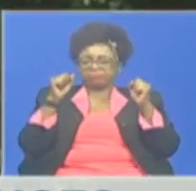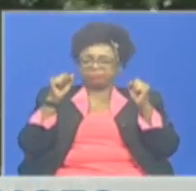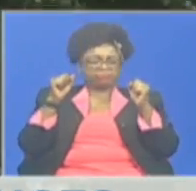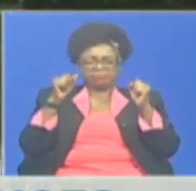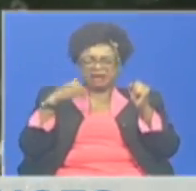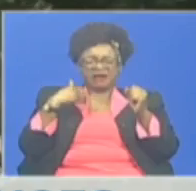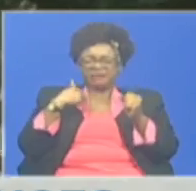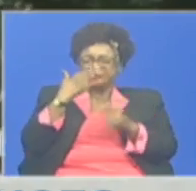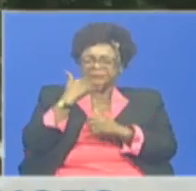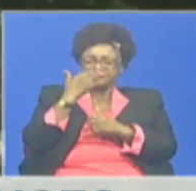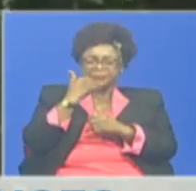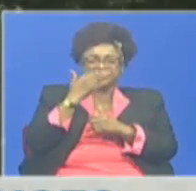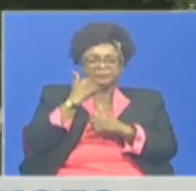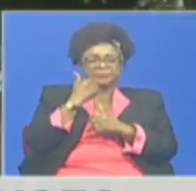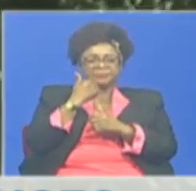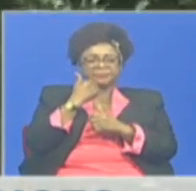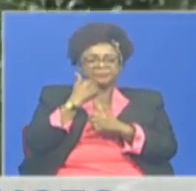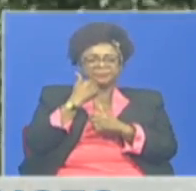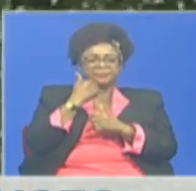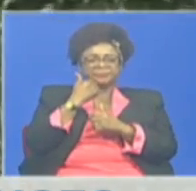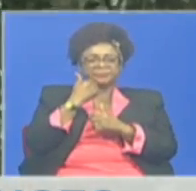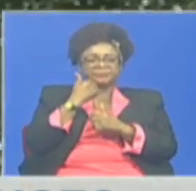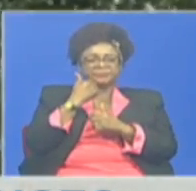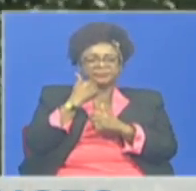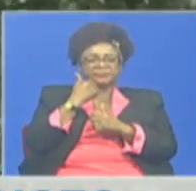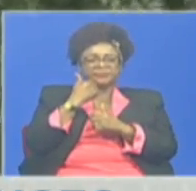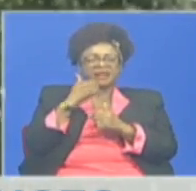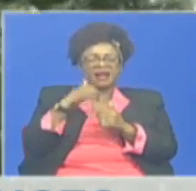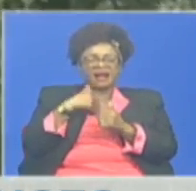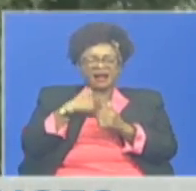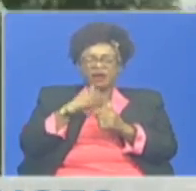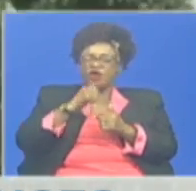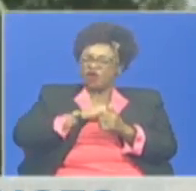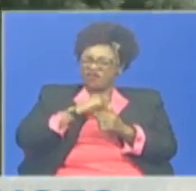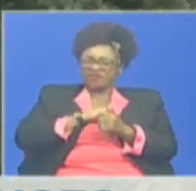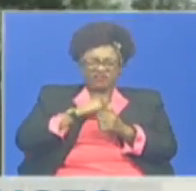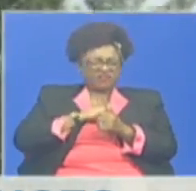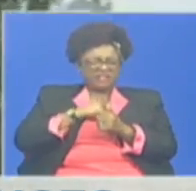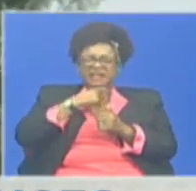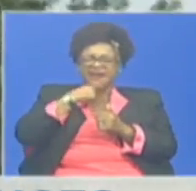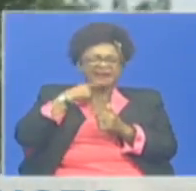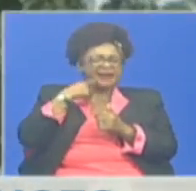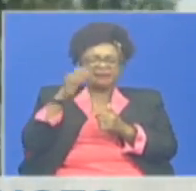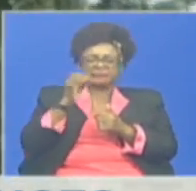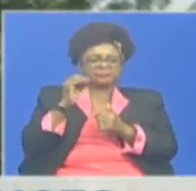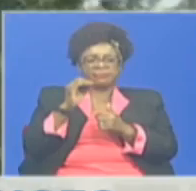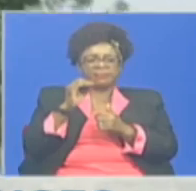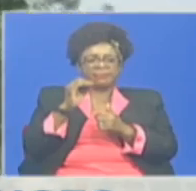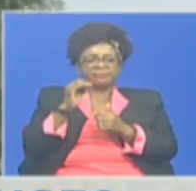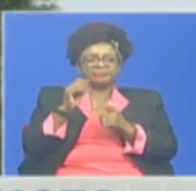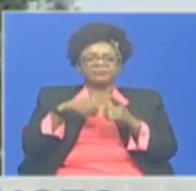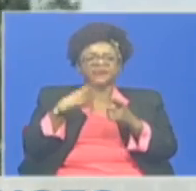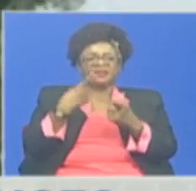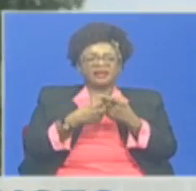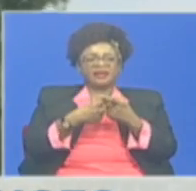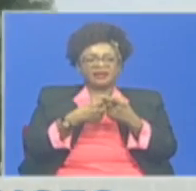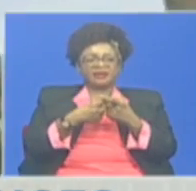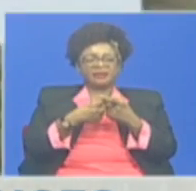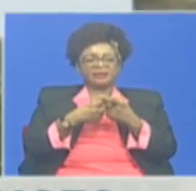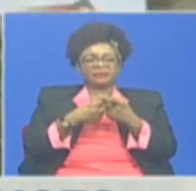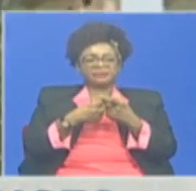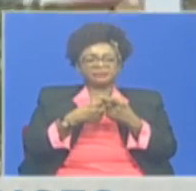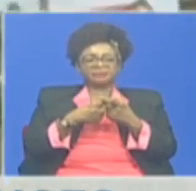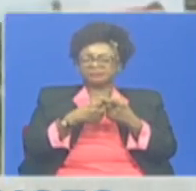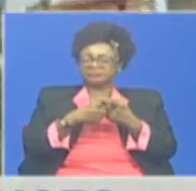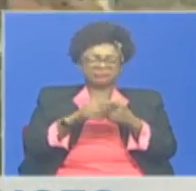nose. I had a rare cough. It was not dry though. Then there's a night I believe I slept badly, so